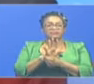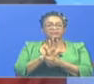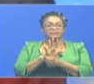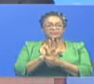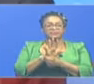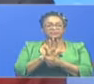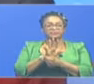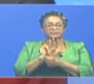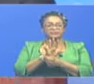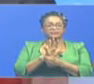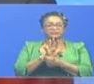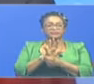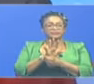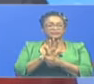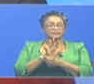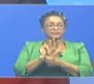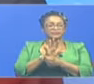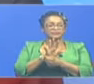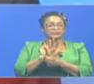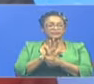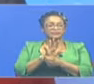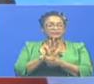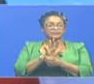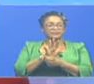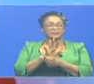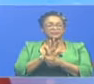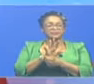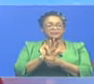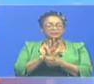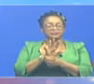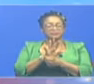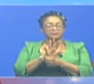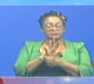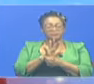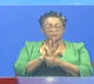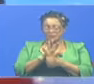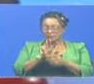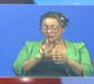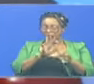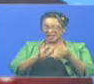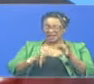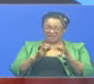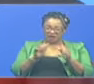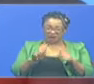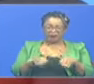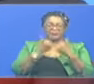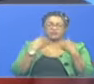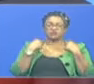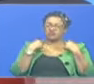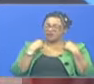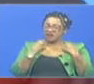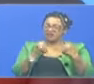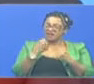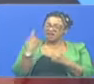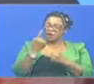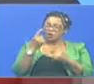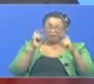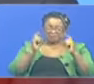The question about whether one, when you are driving alone in your car, are required to